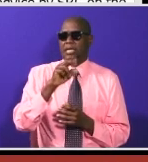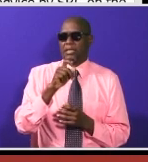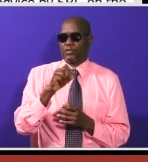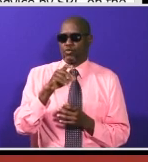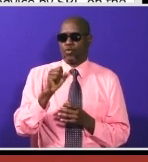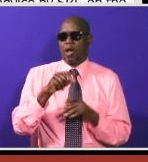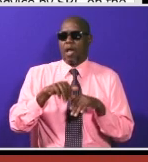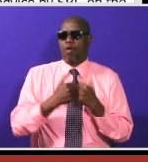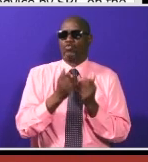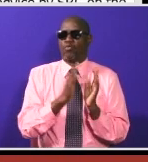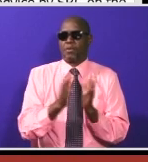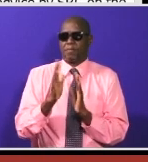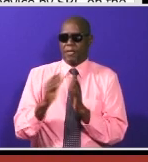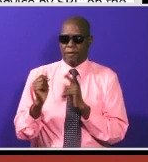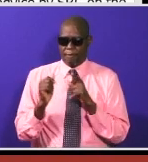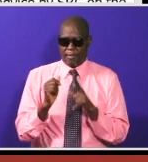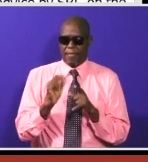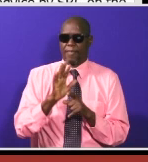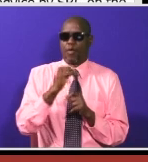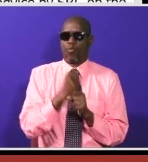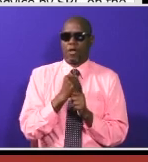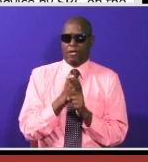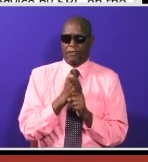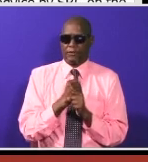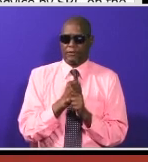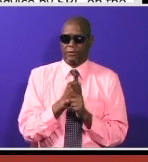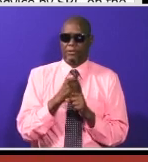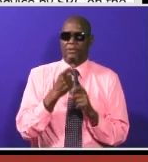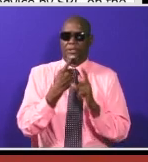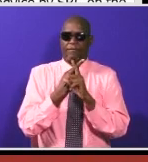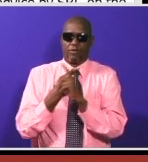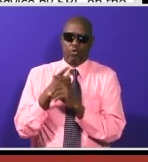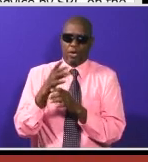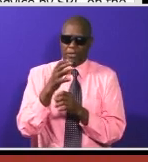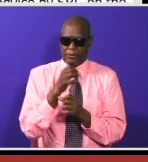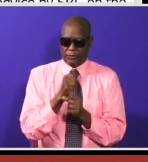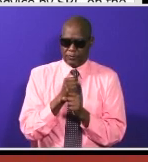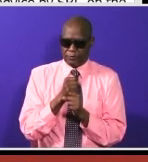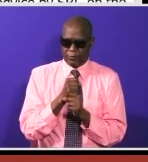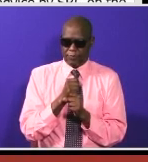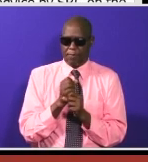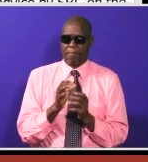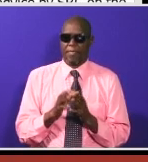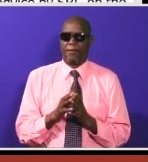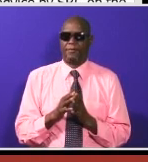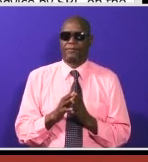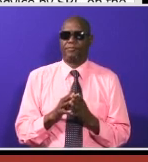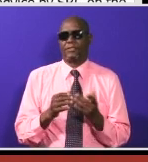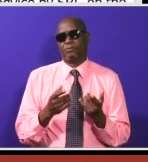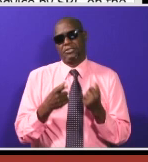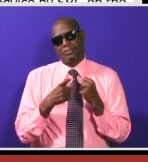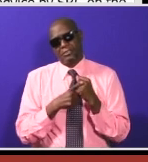prepare remuneration for their employees in their different organizations. Of course, many other six, I can continue number